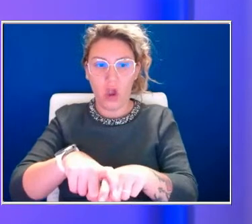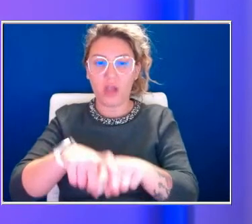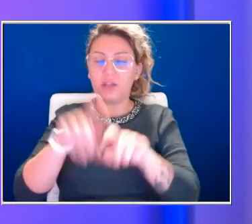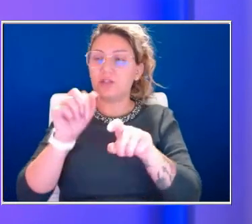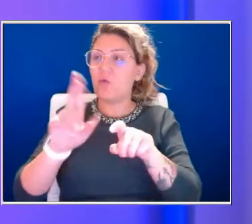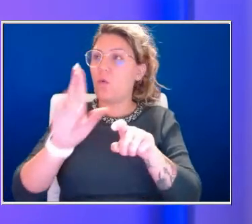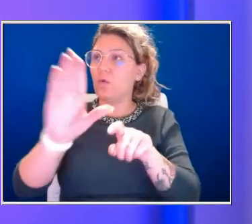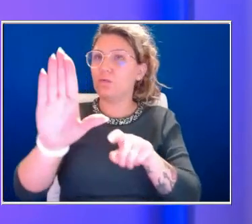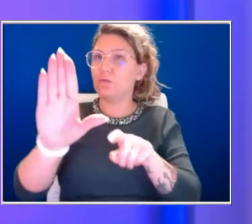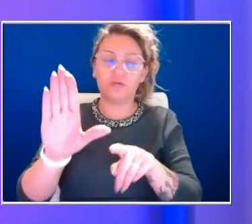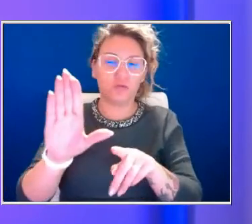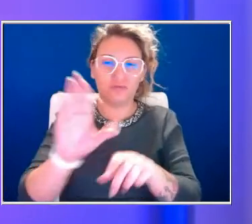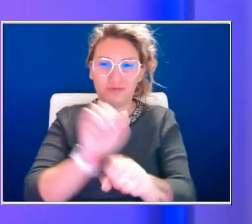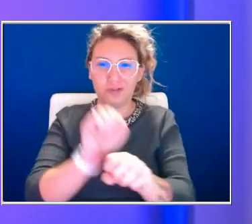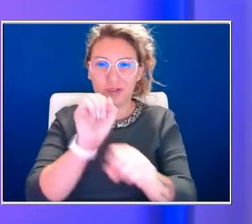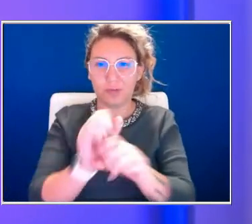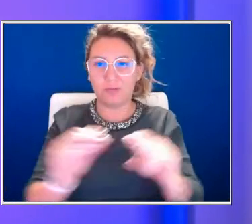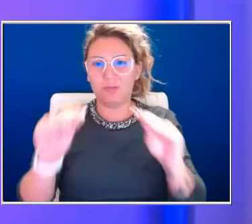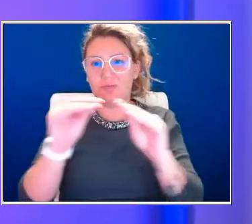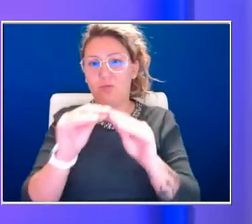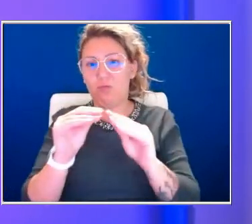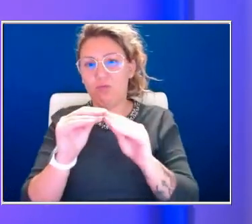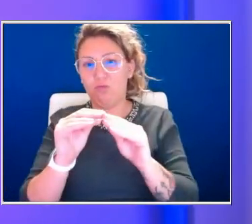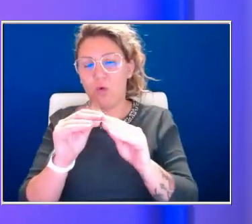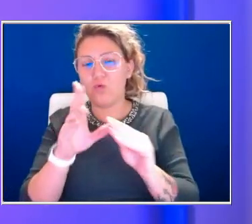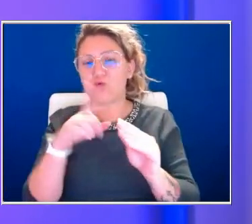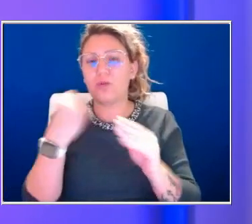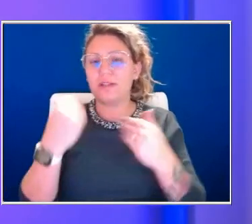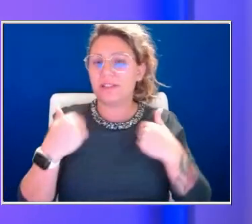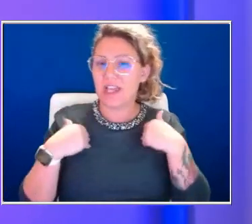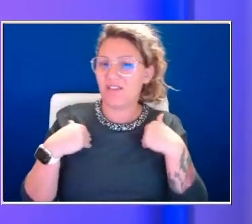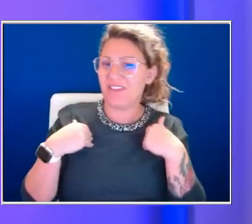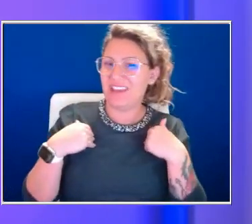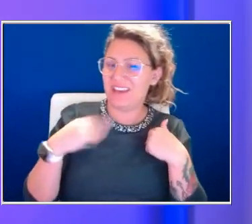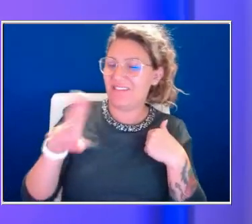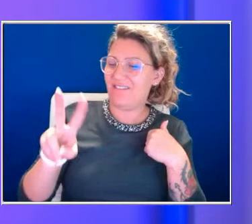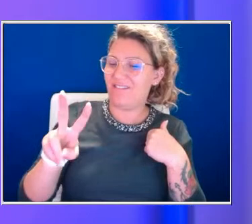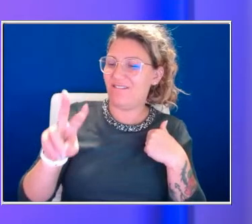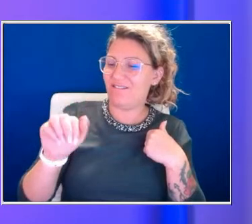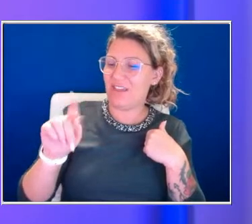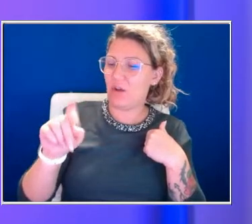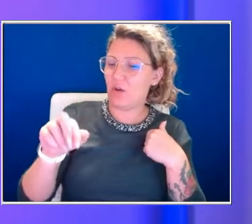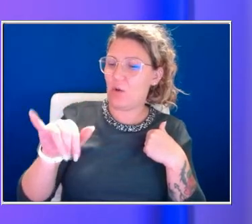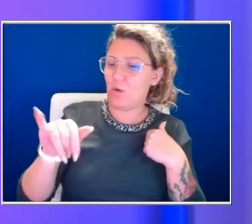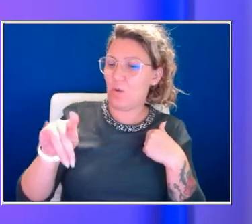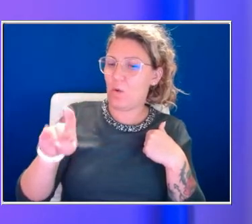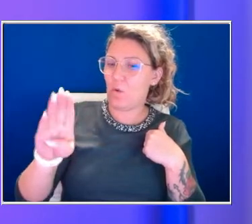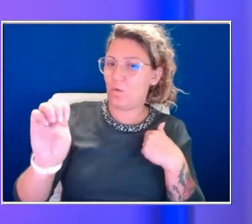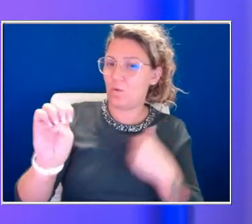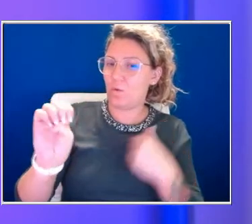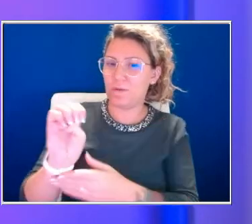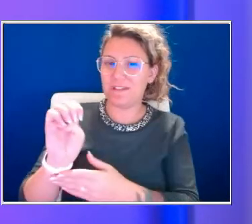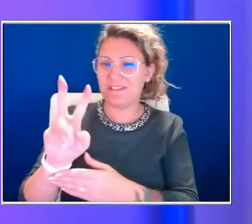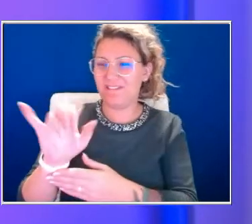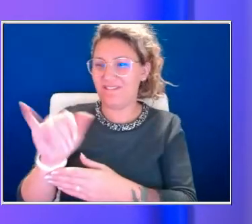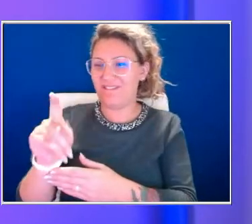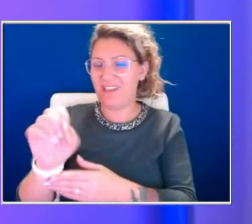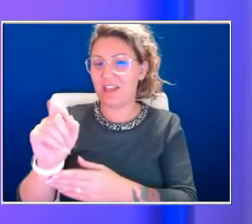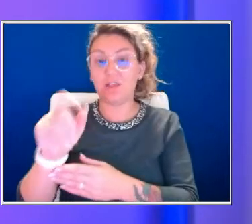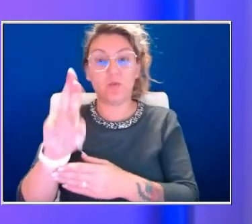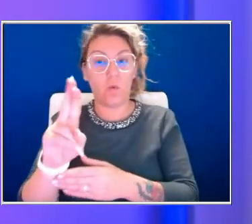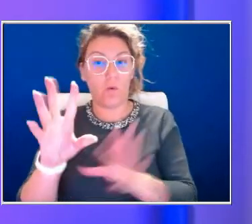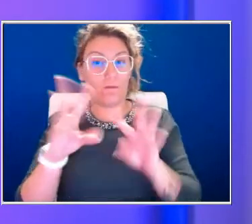you're more at risk of having varicose veins, as well as having a bit of a family history, as Dr. Arnsperger